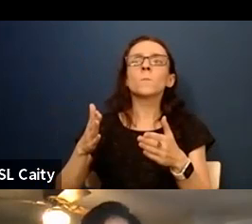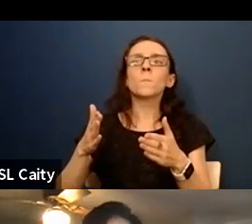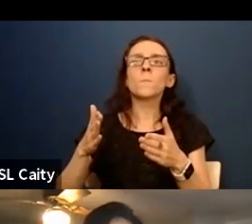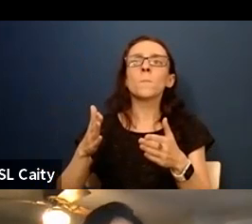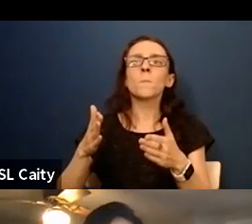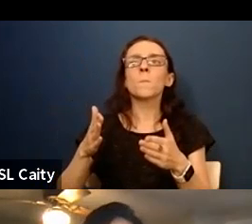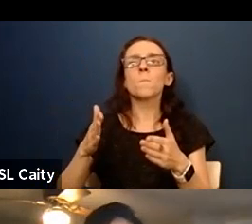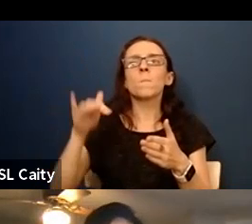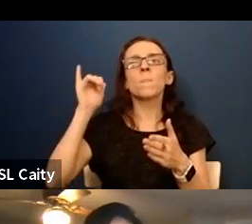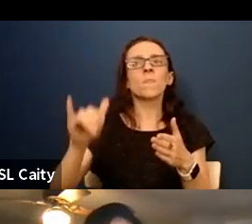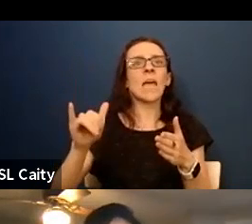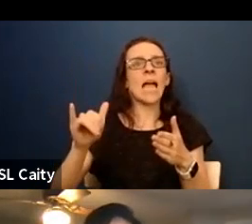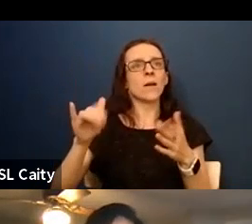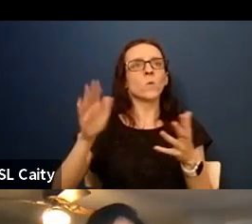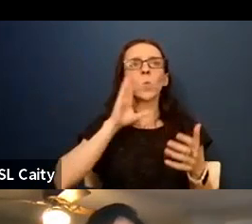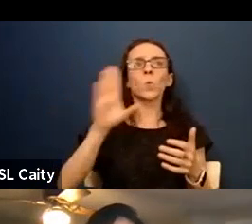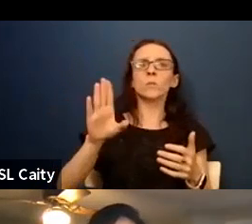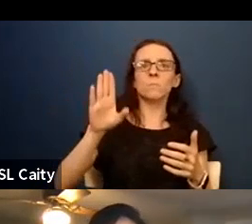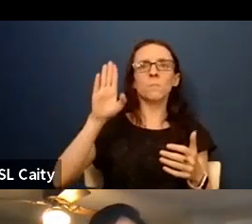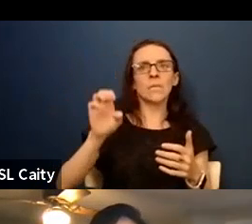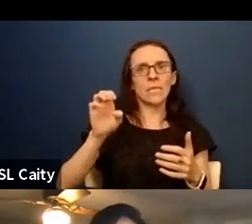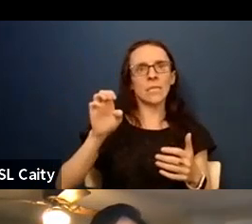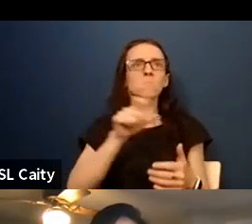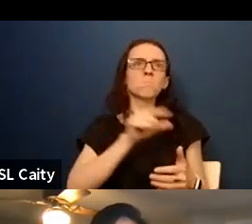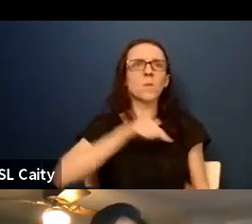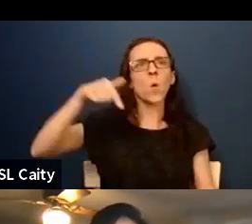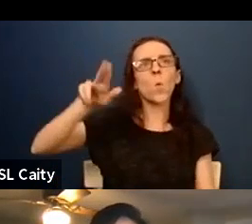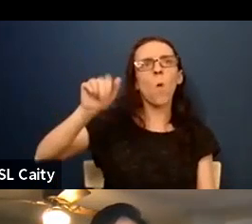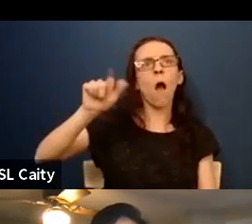is qualified as we may